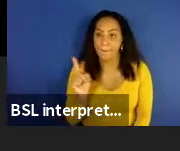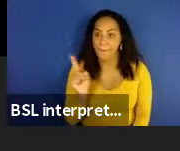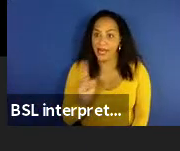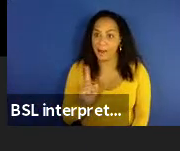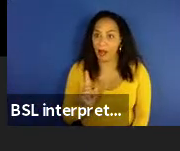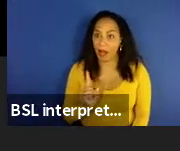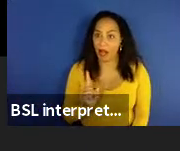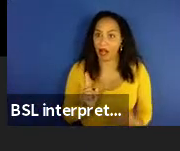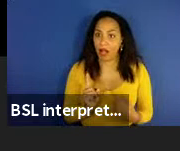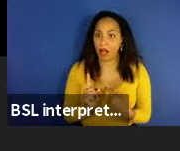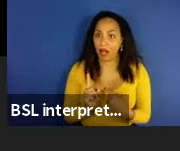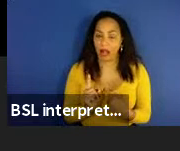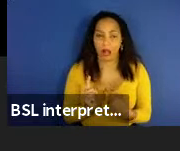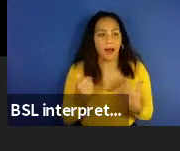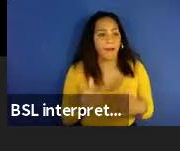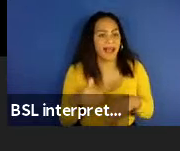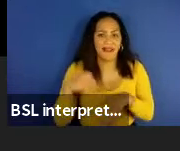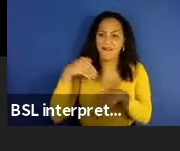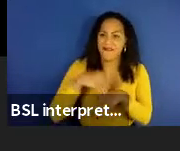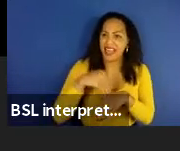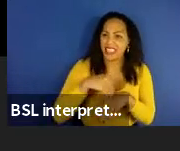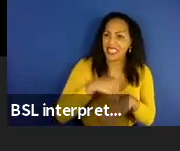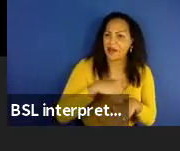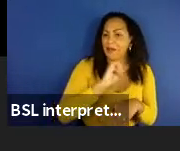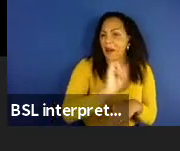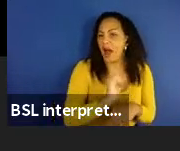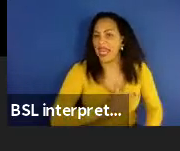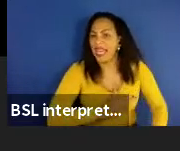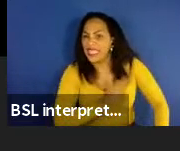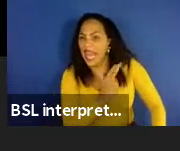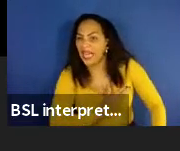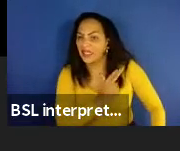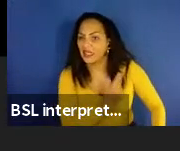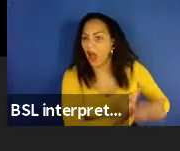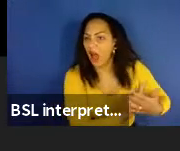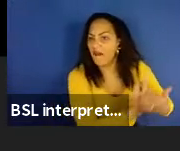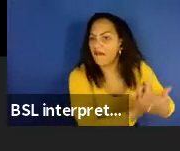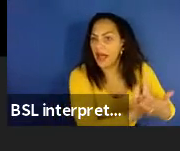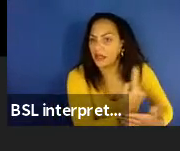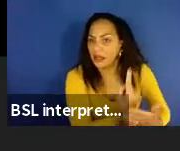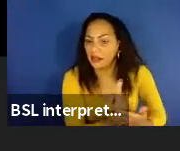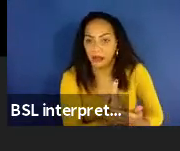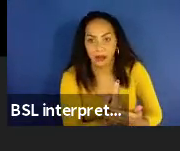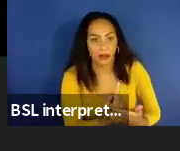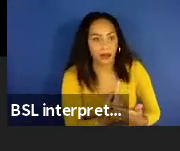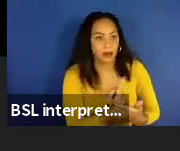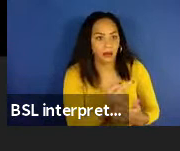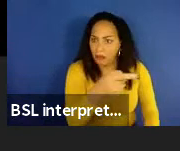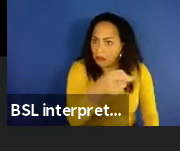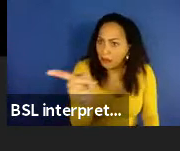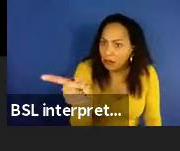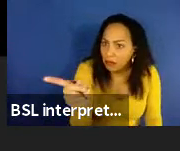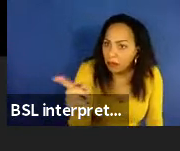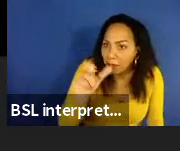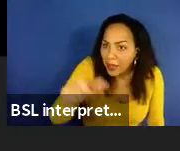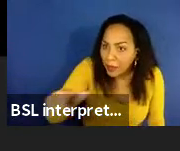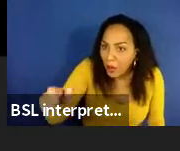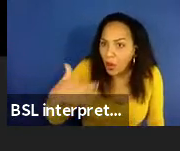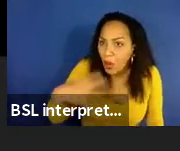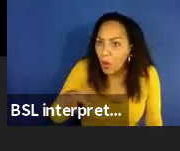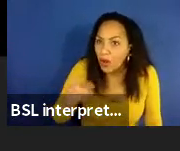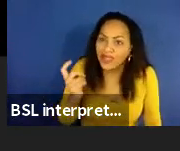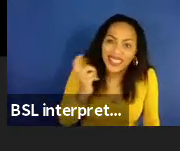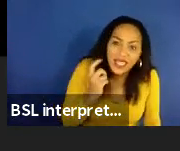by Yakuza events, shall we say, and, you know, try and provide them with a service that would help them have a more easier